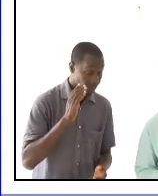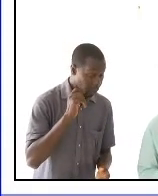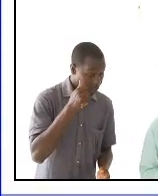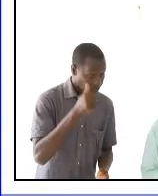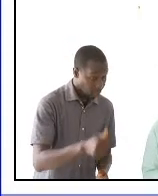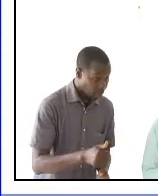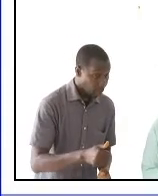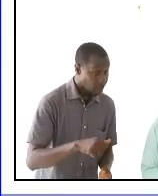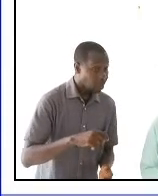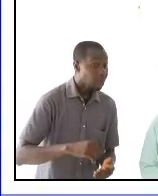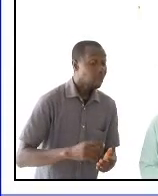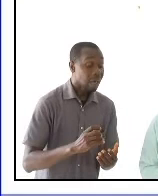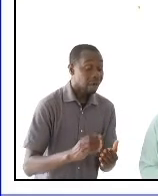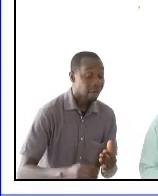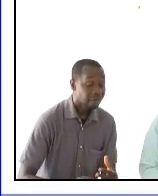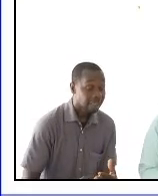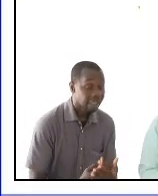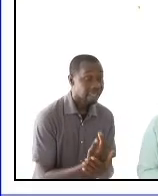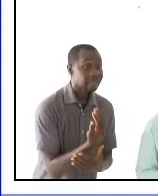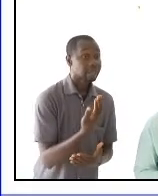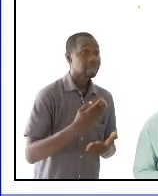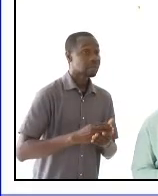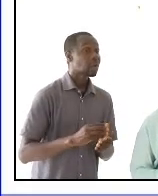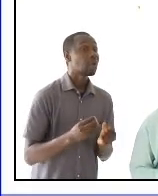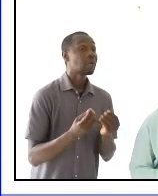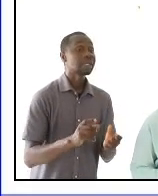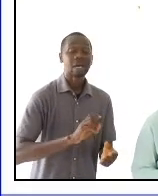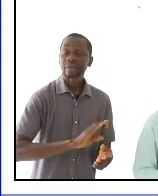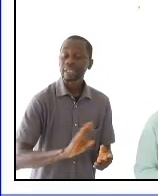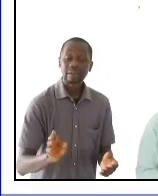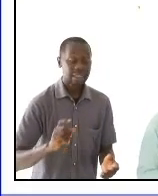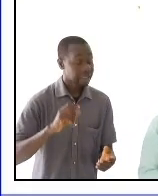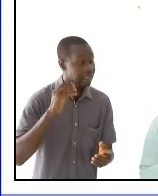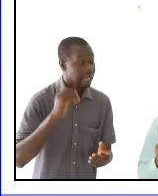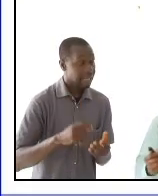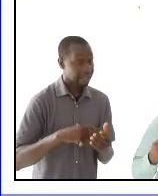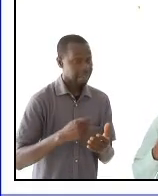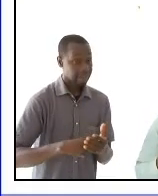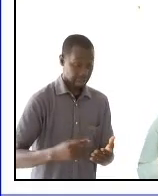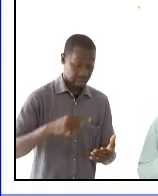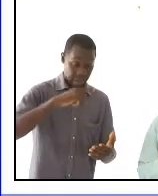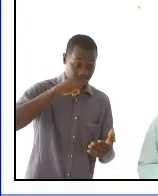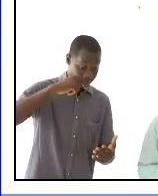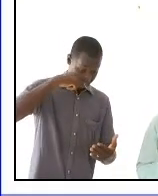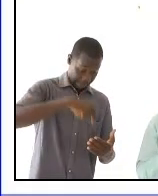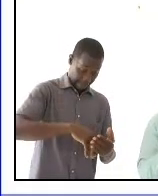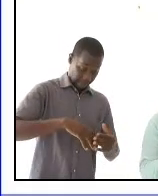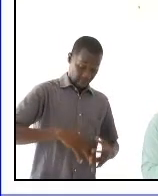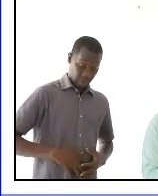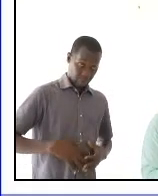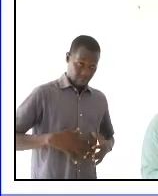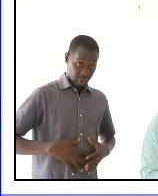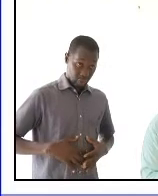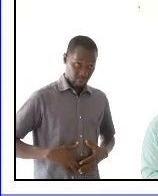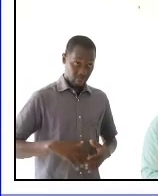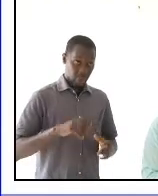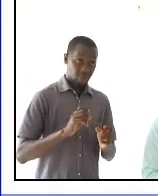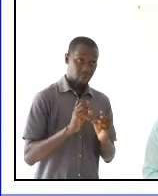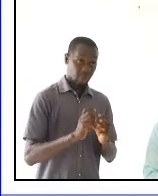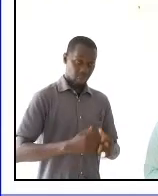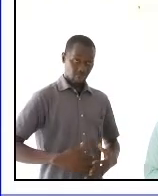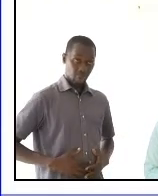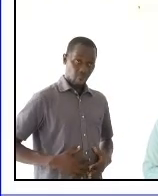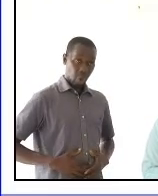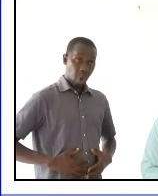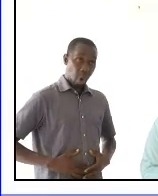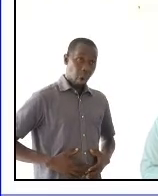for fertilization to take place without sexual intercourse, because now the sperm can be obtained and introduced into the womb